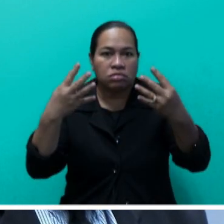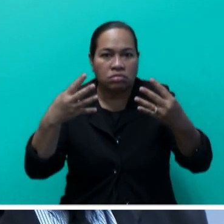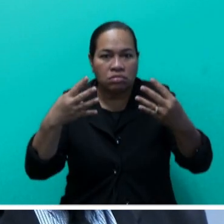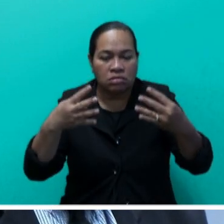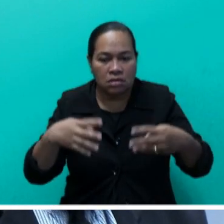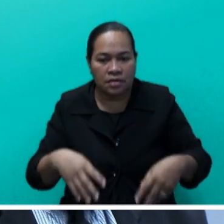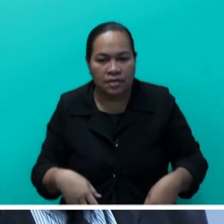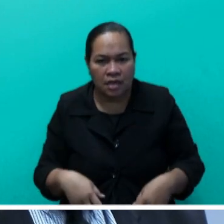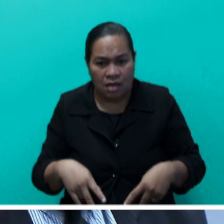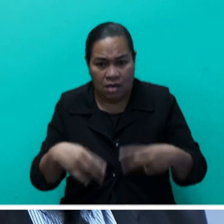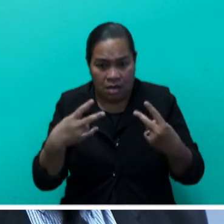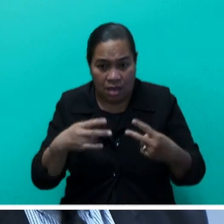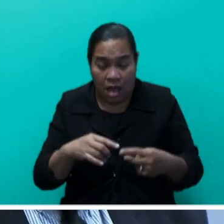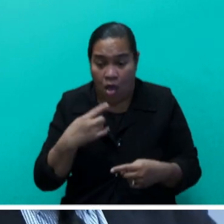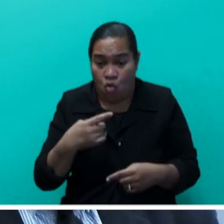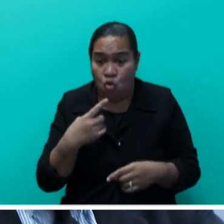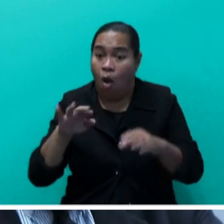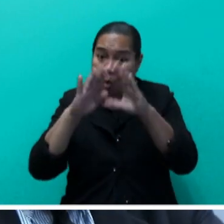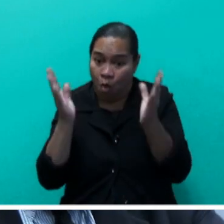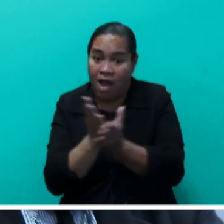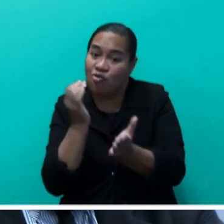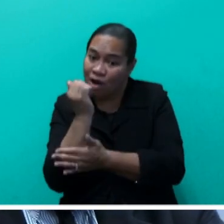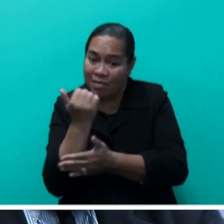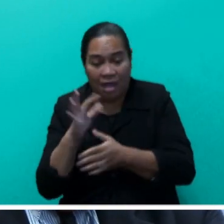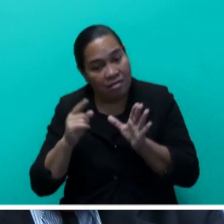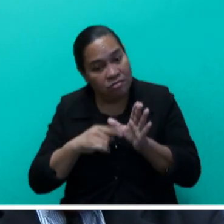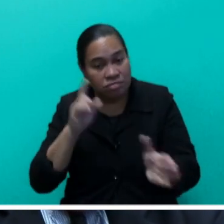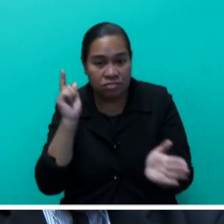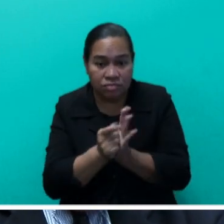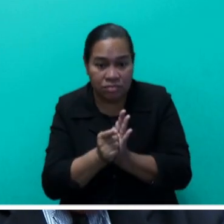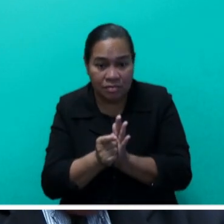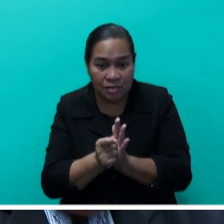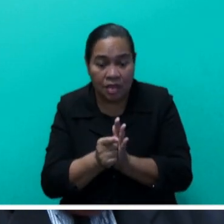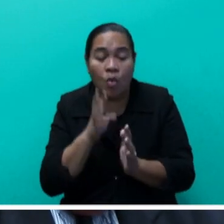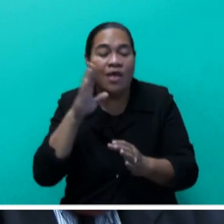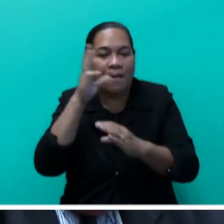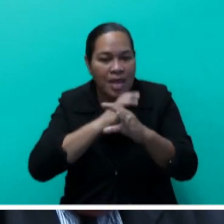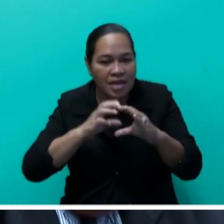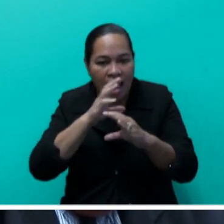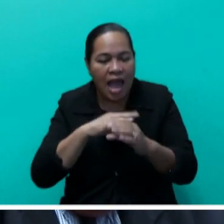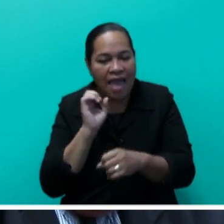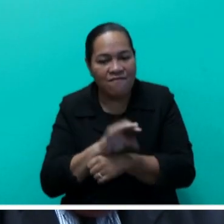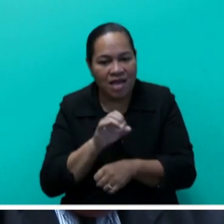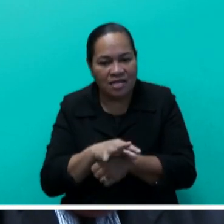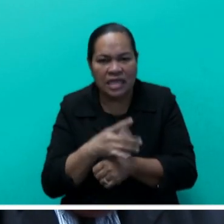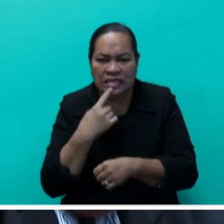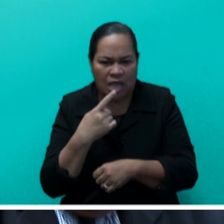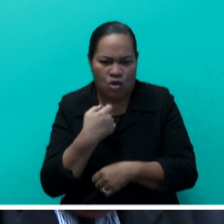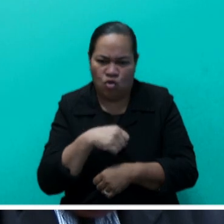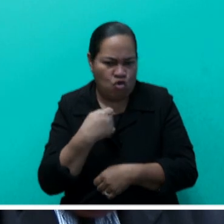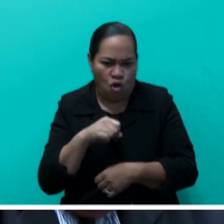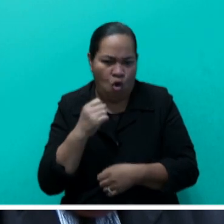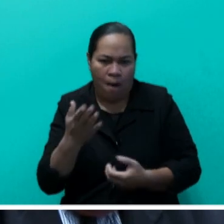was very quickly answered by World Rugby in releases to the media advising that there was no prize